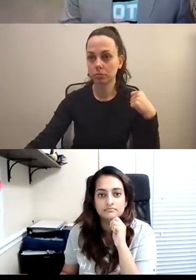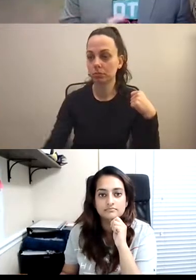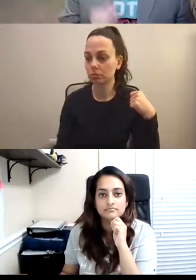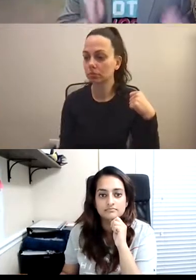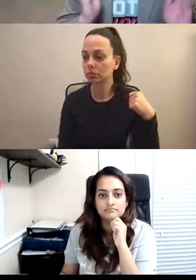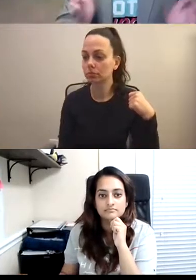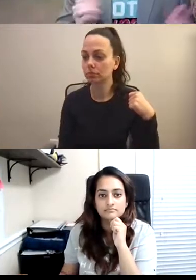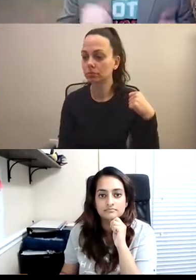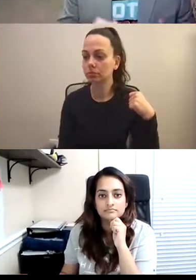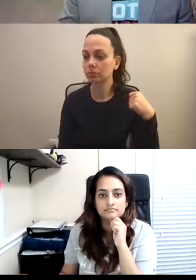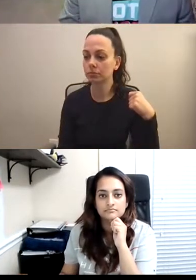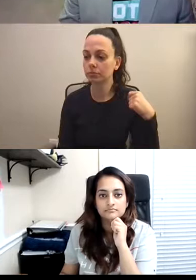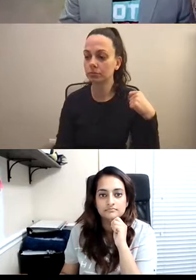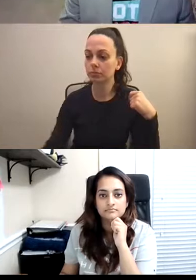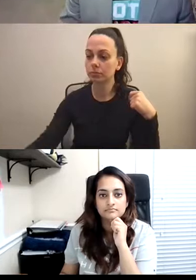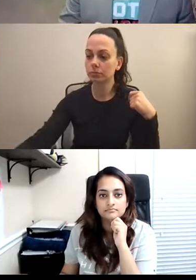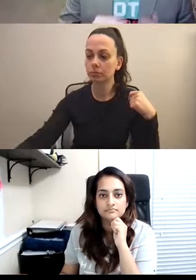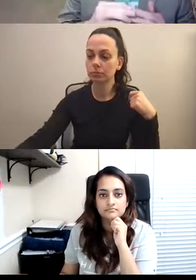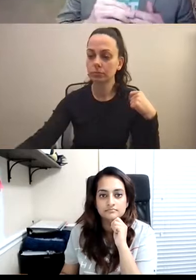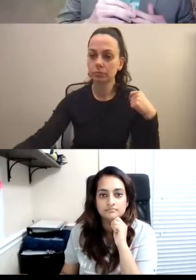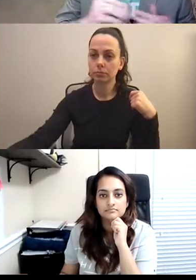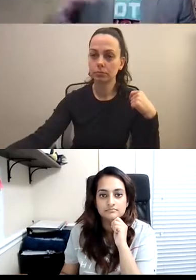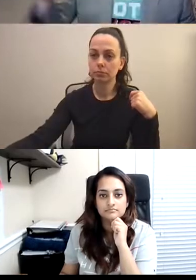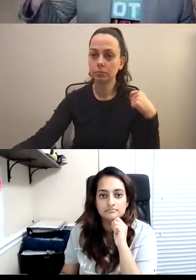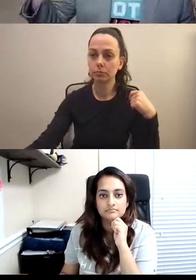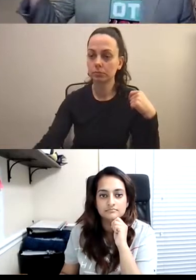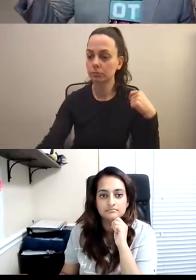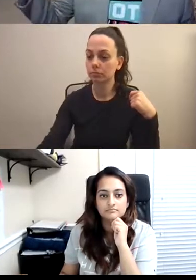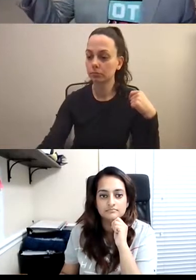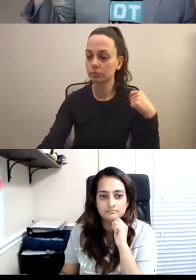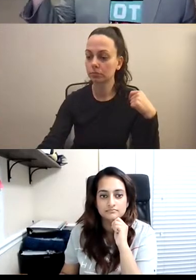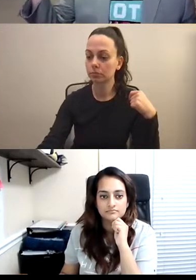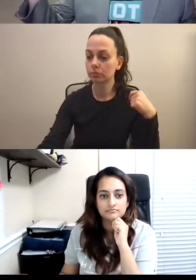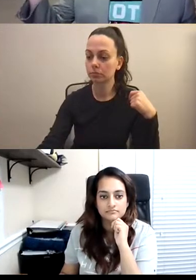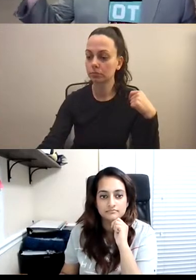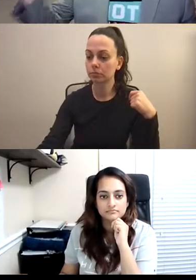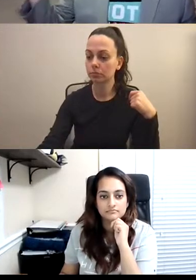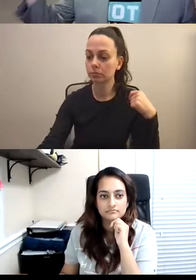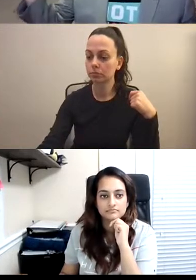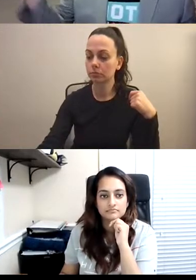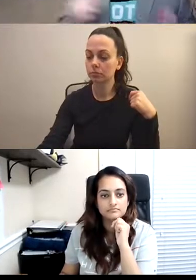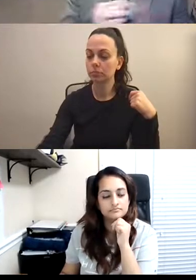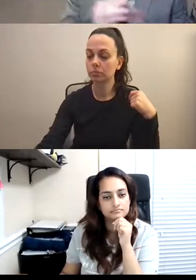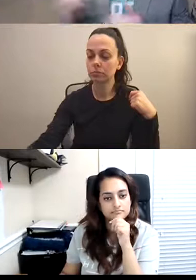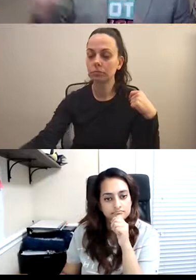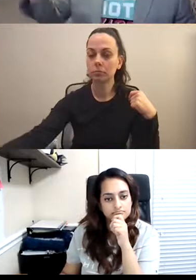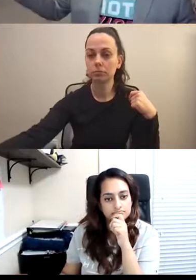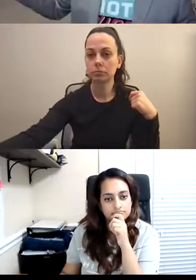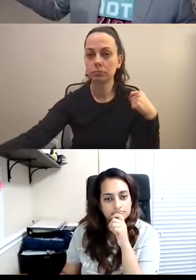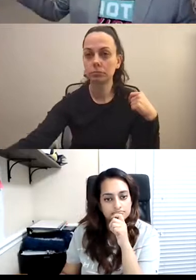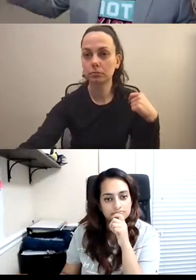What made that shift for you personally, where you said, "Okay, I'm ready to stop looking